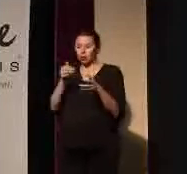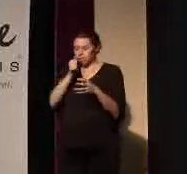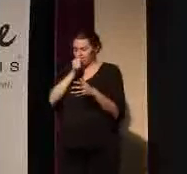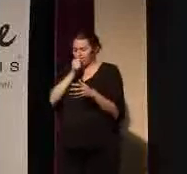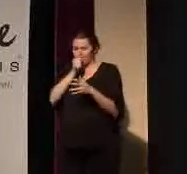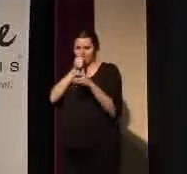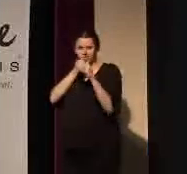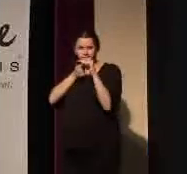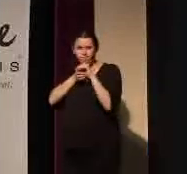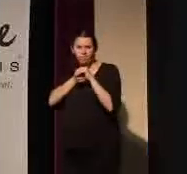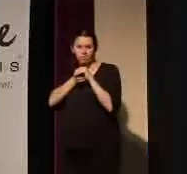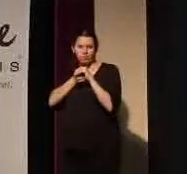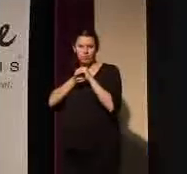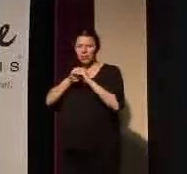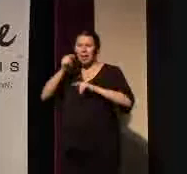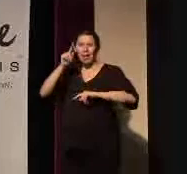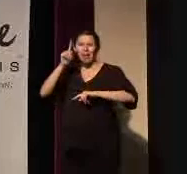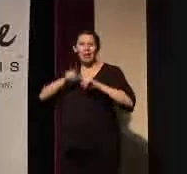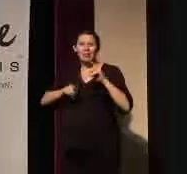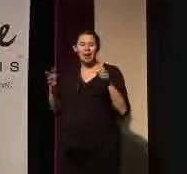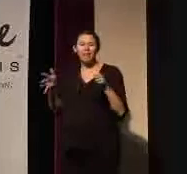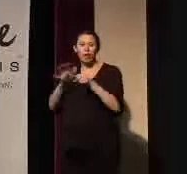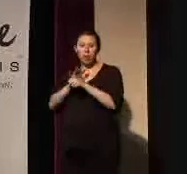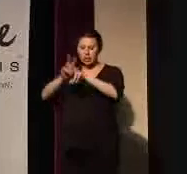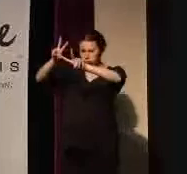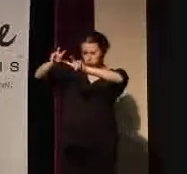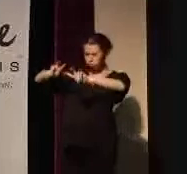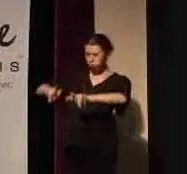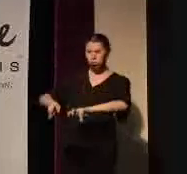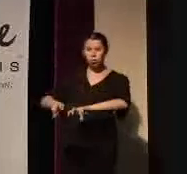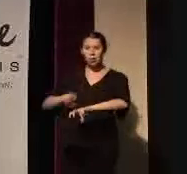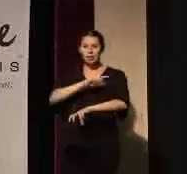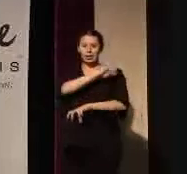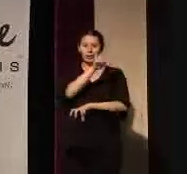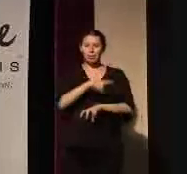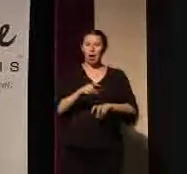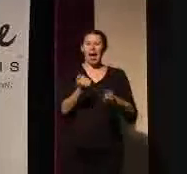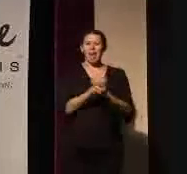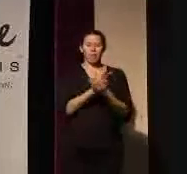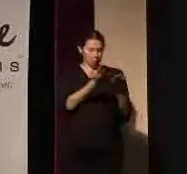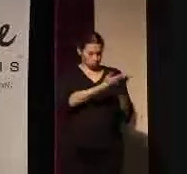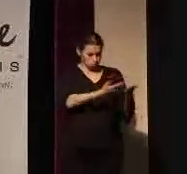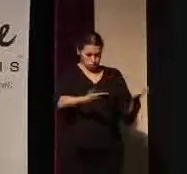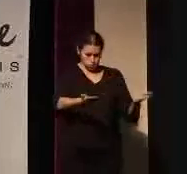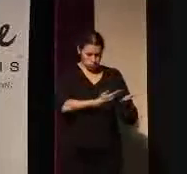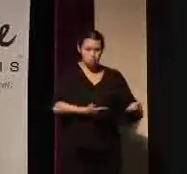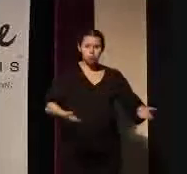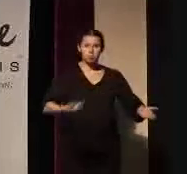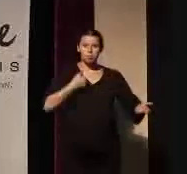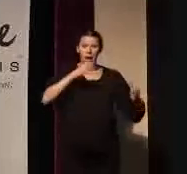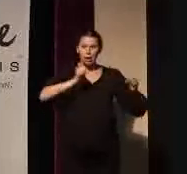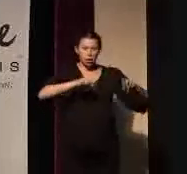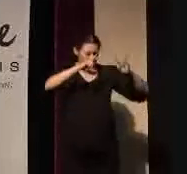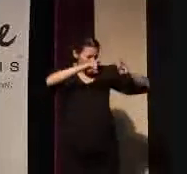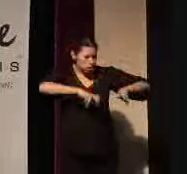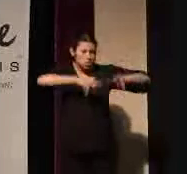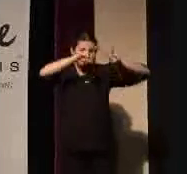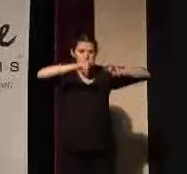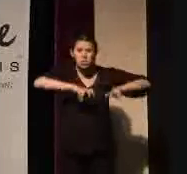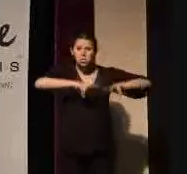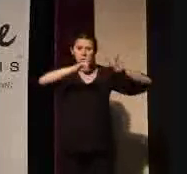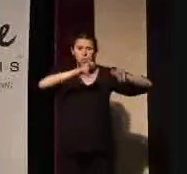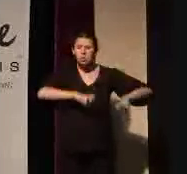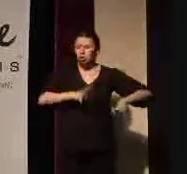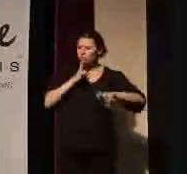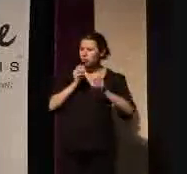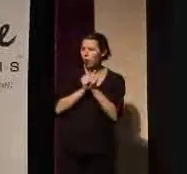it the way that I did in the George Zimmerman case, where I had everything laid out before me and I was able to pore over it for months and talk to people and